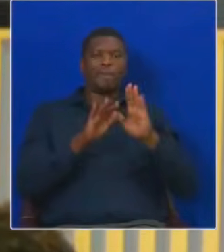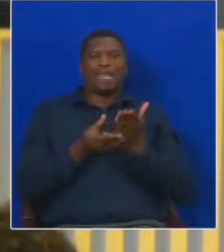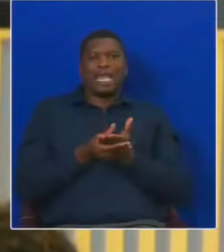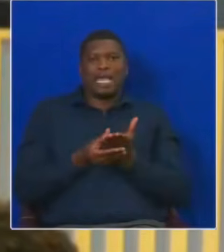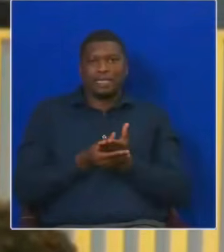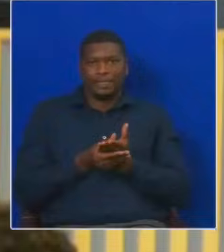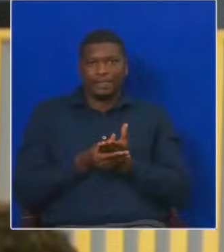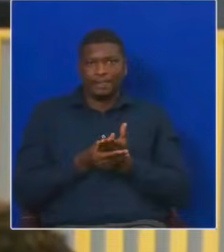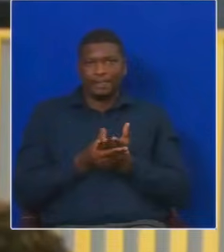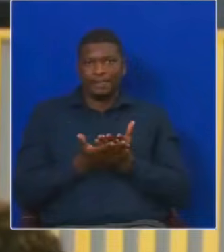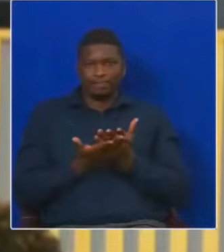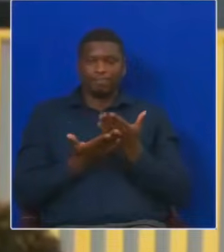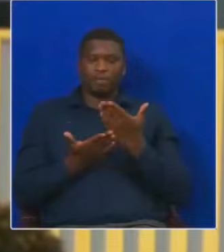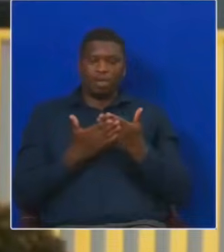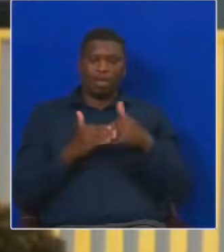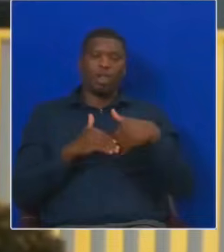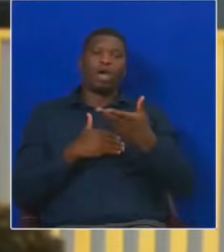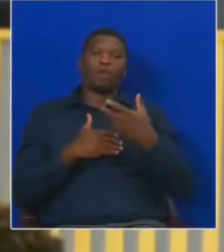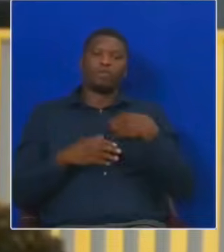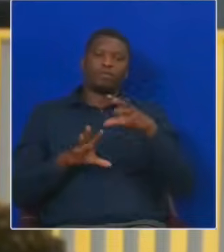property